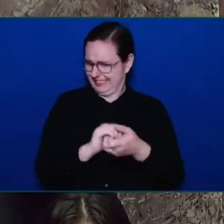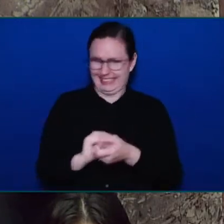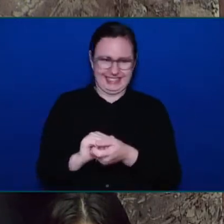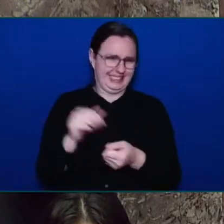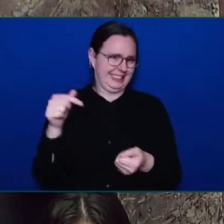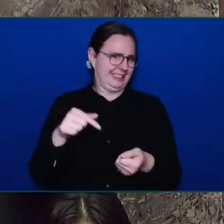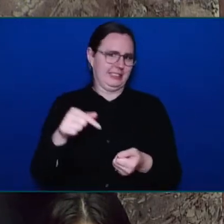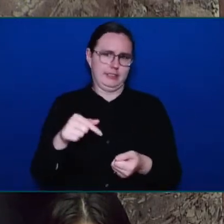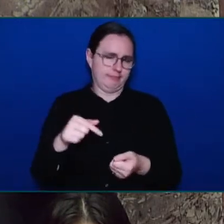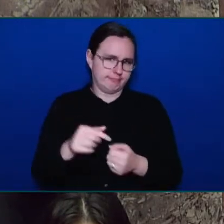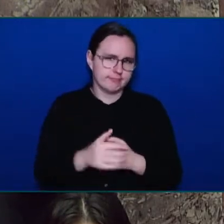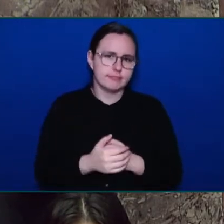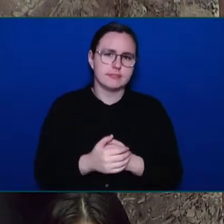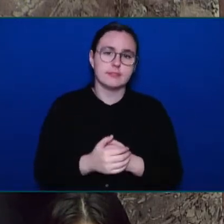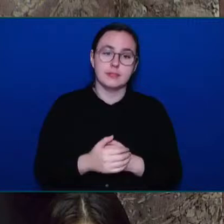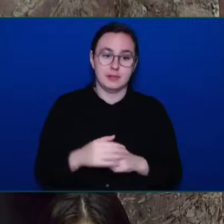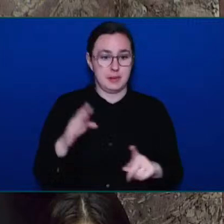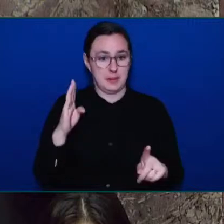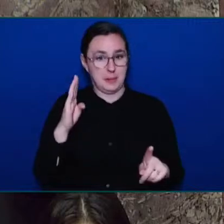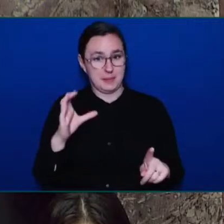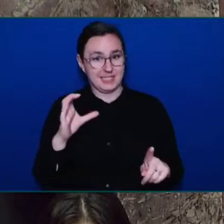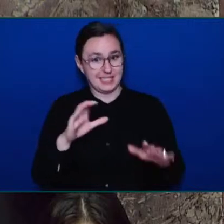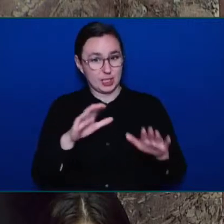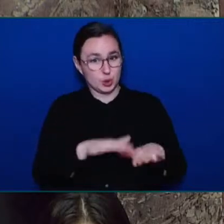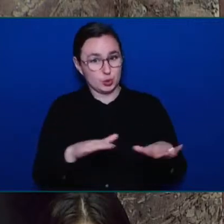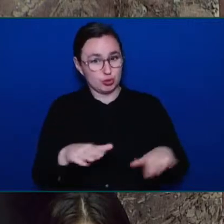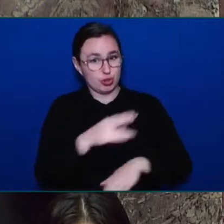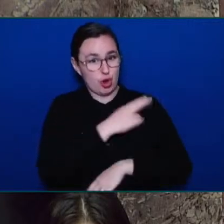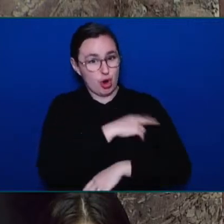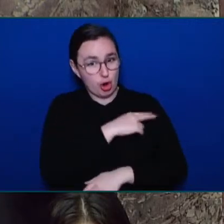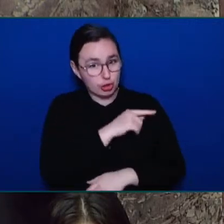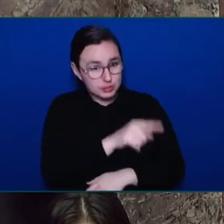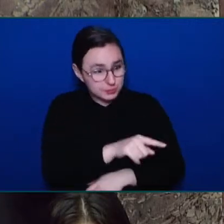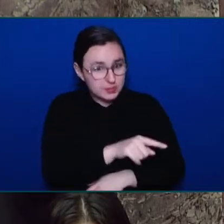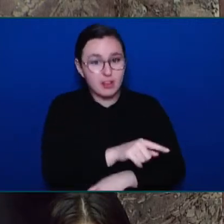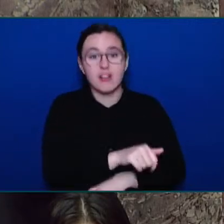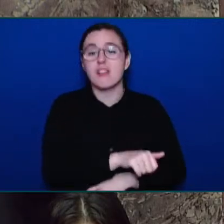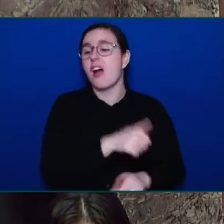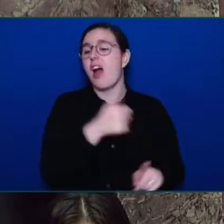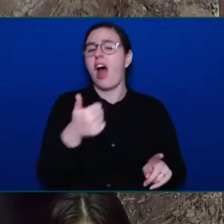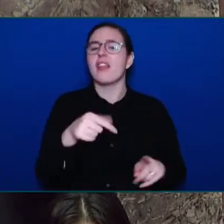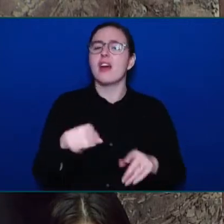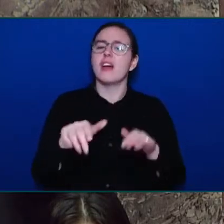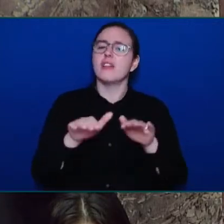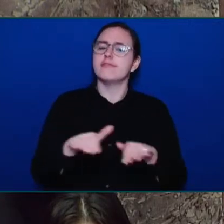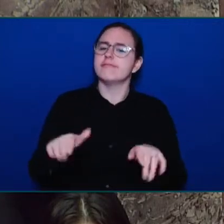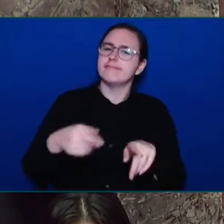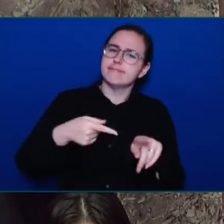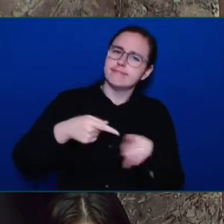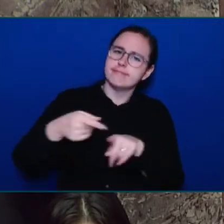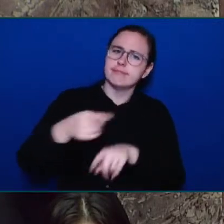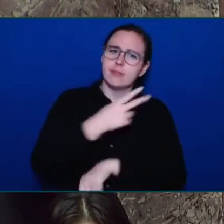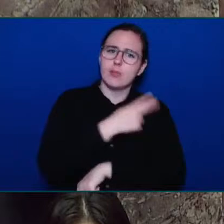British Columbia are doing exceptional work right now. And we are taking every step we can